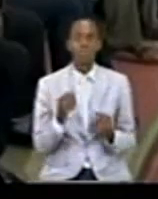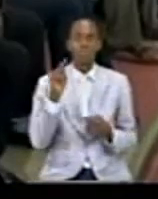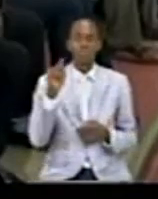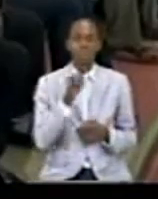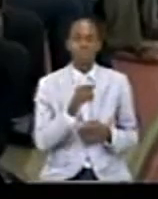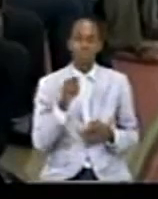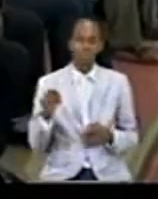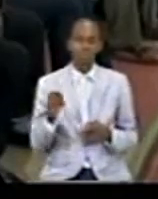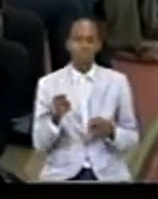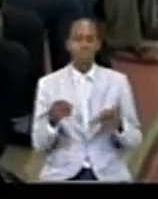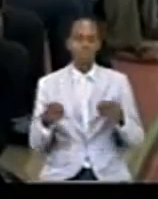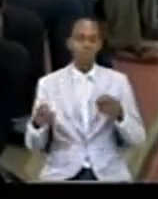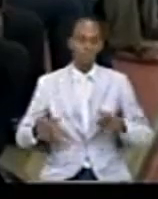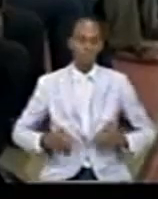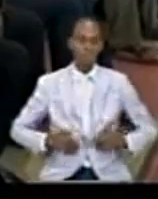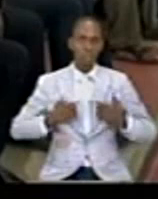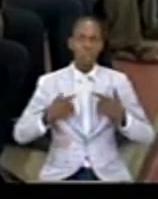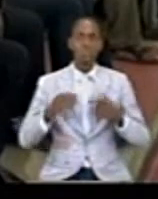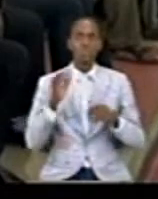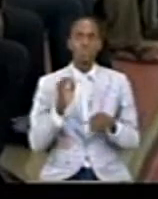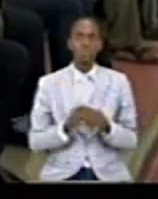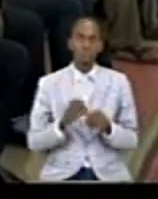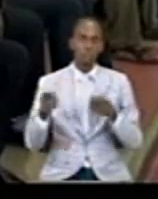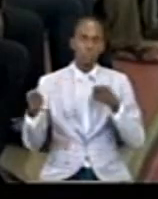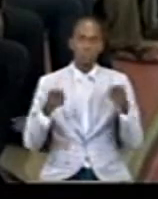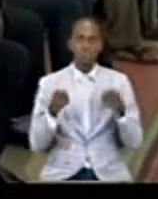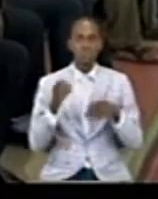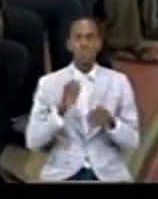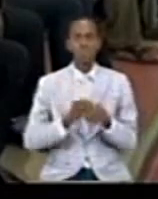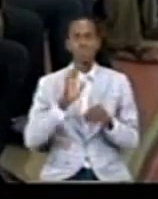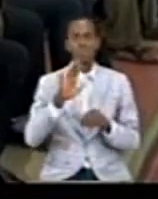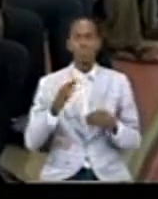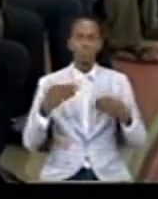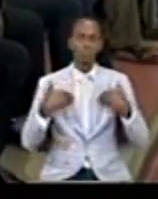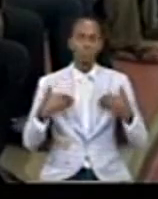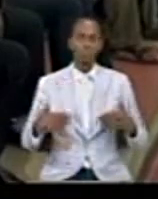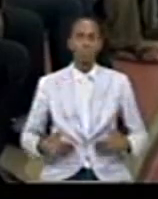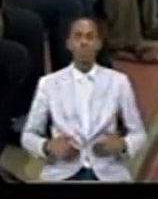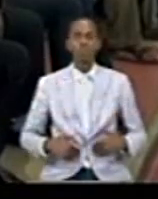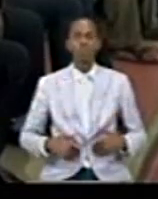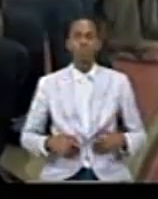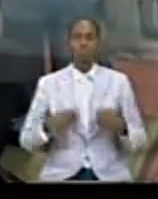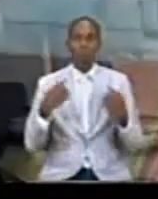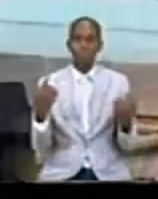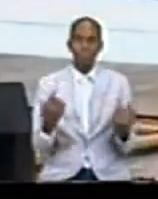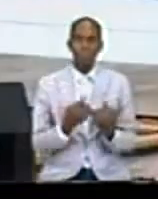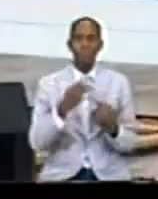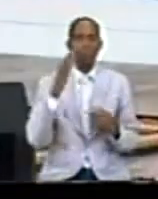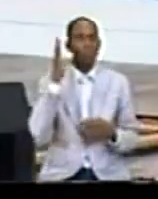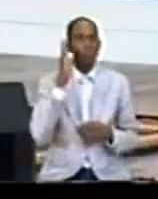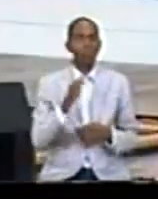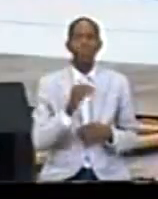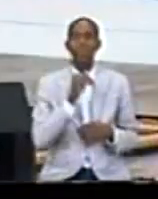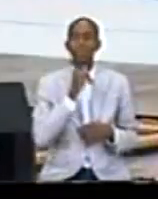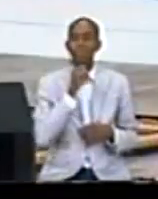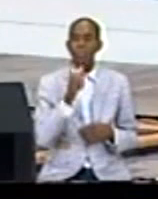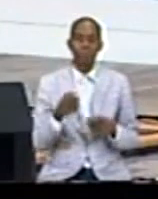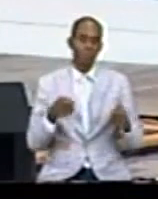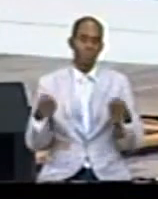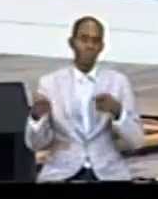therefore reign in your mortal body. Sin will not reign in your